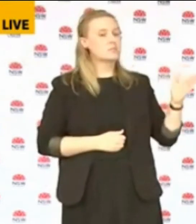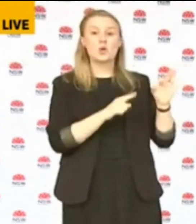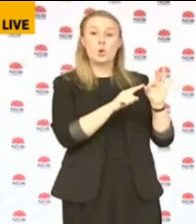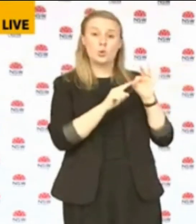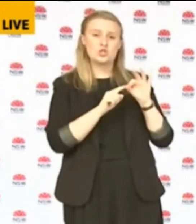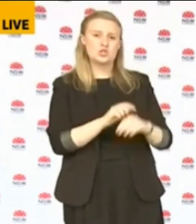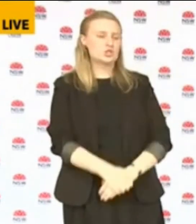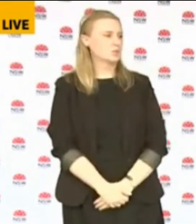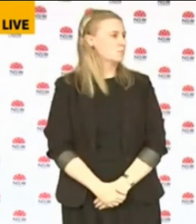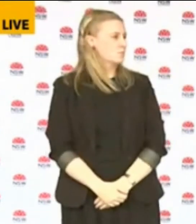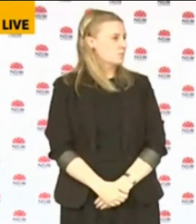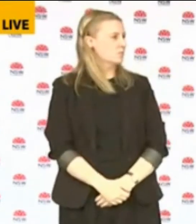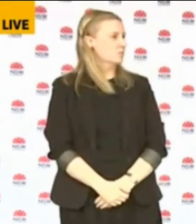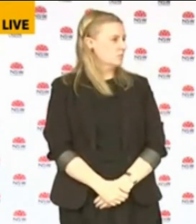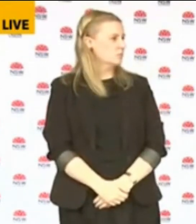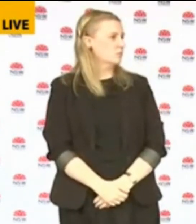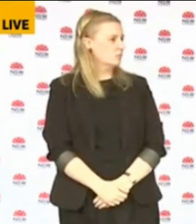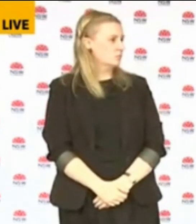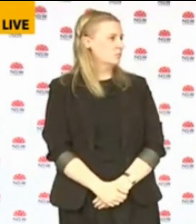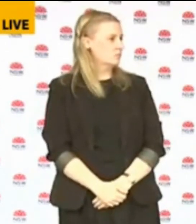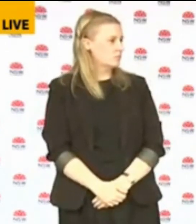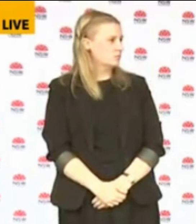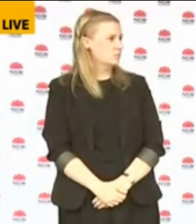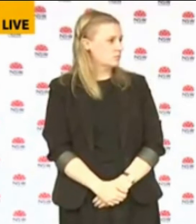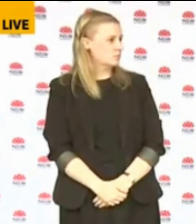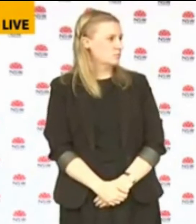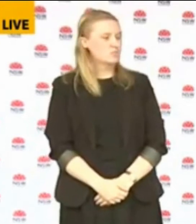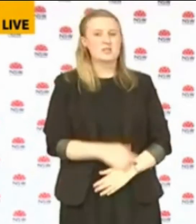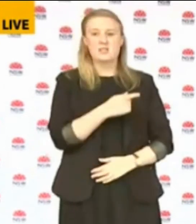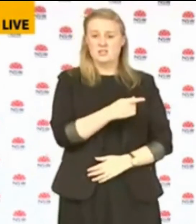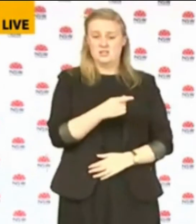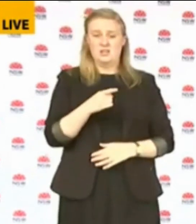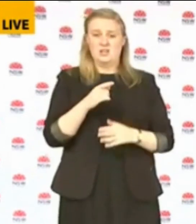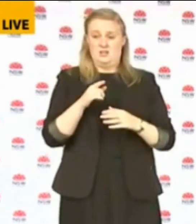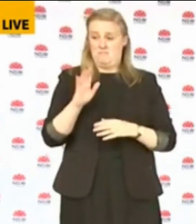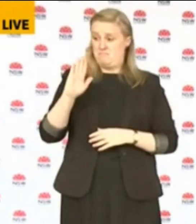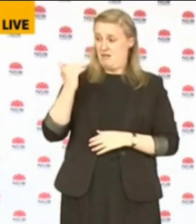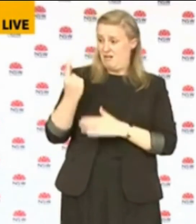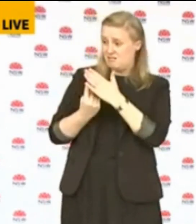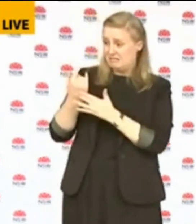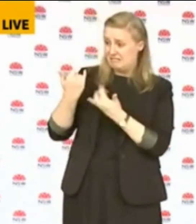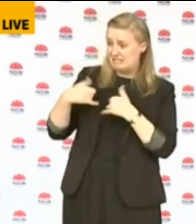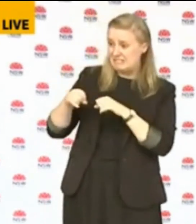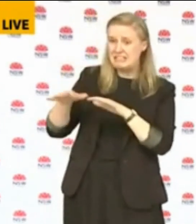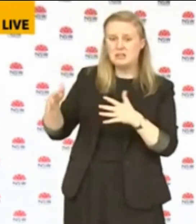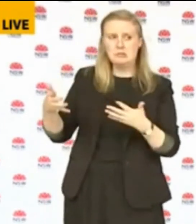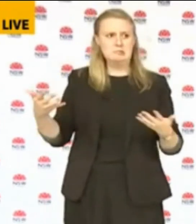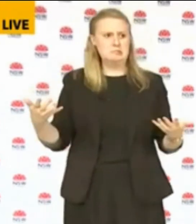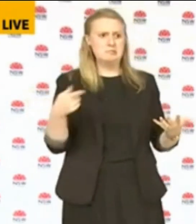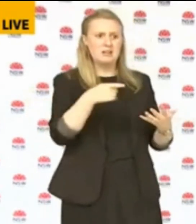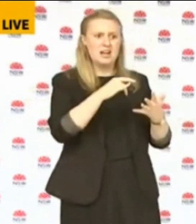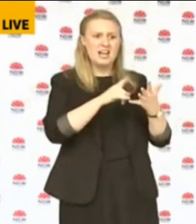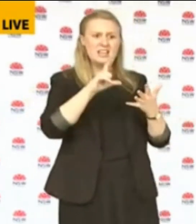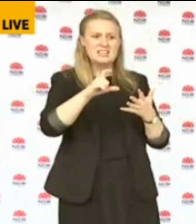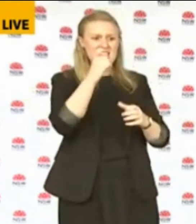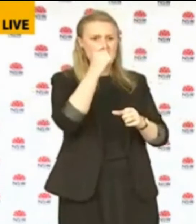Yeah. There's clearly risk. Why not just Why not what, sorry? call the cricket test off to grounds? Look,